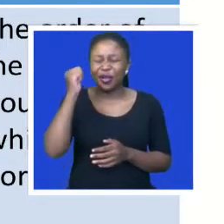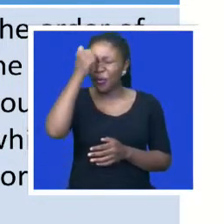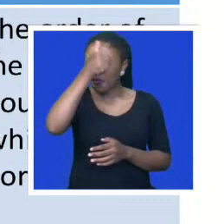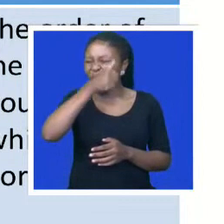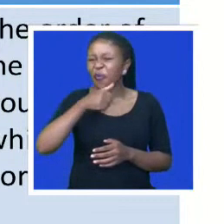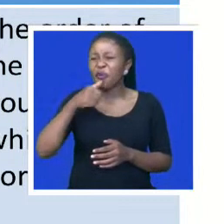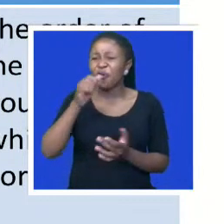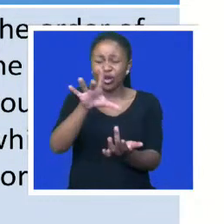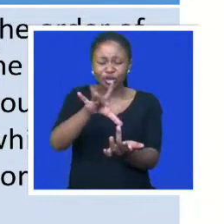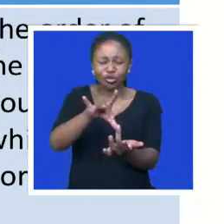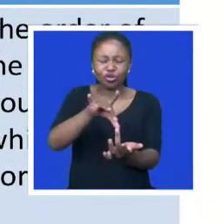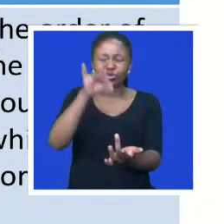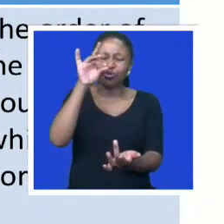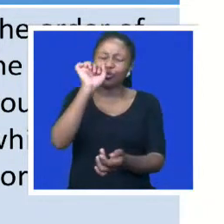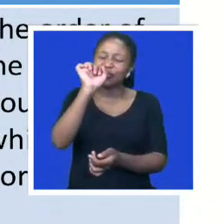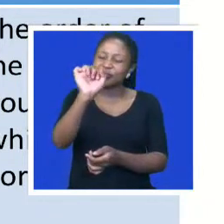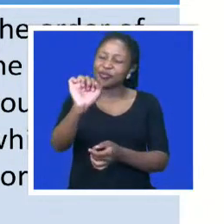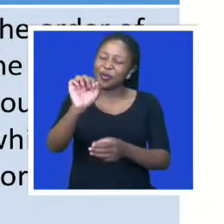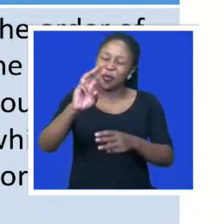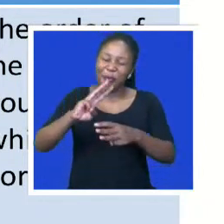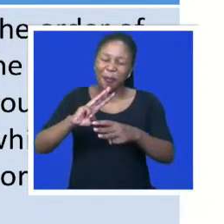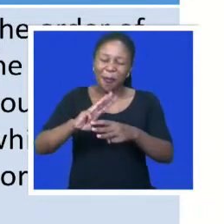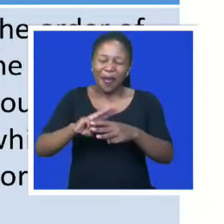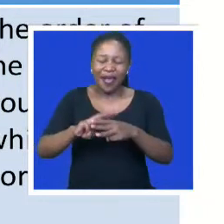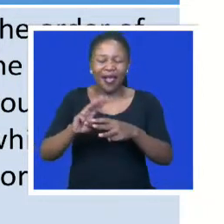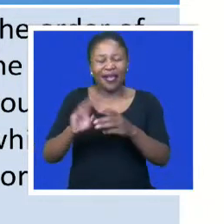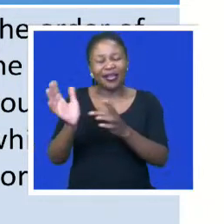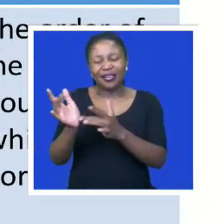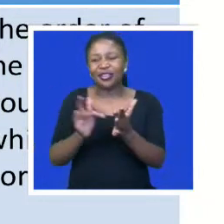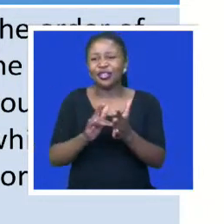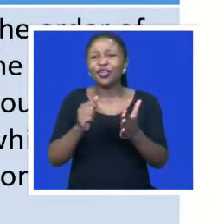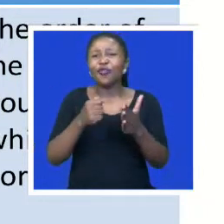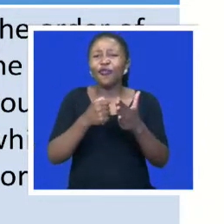the Messiah. The next verse, he